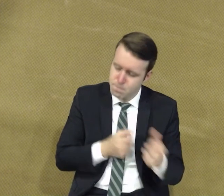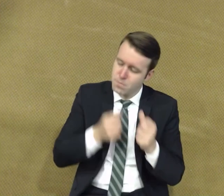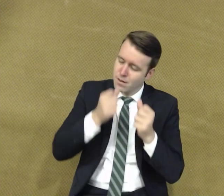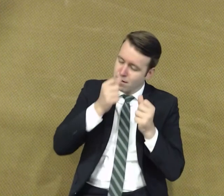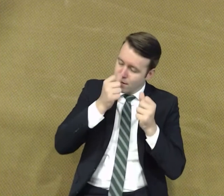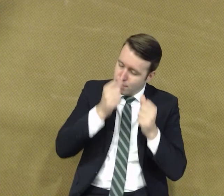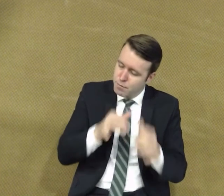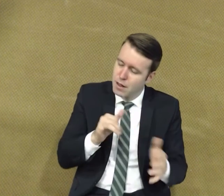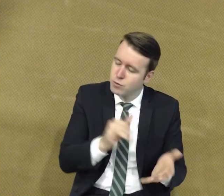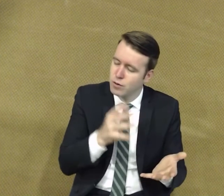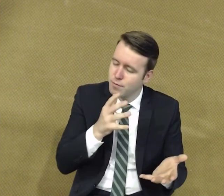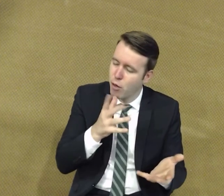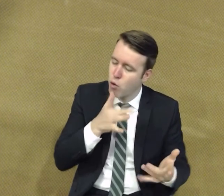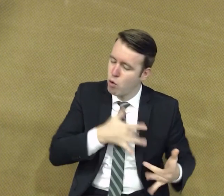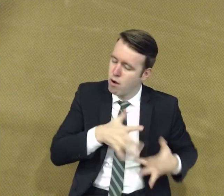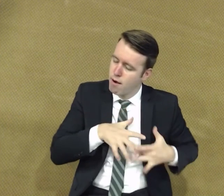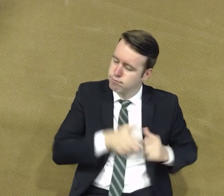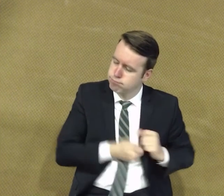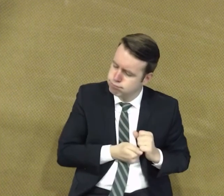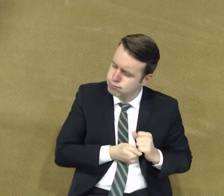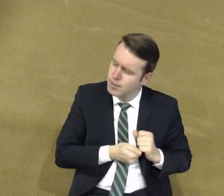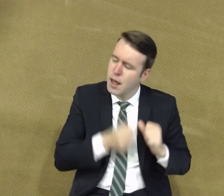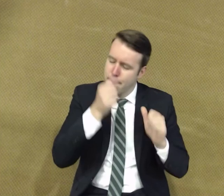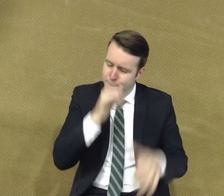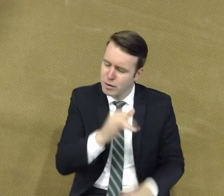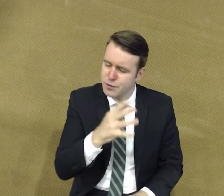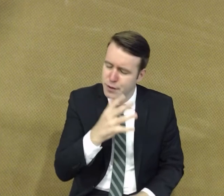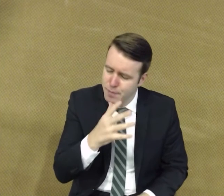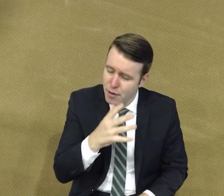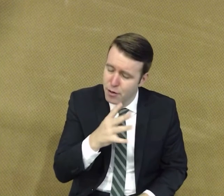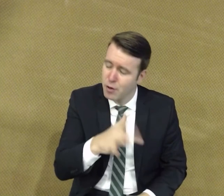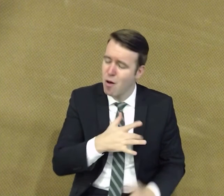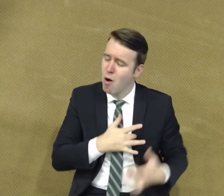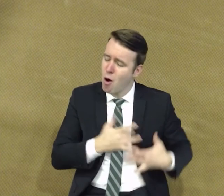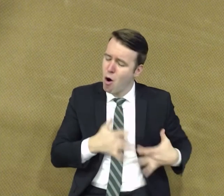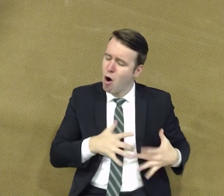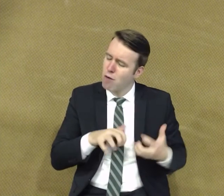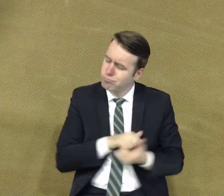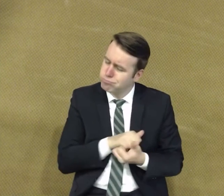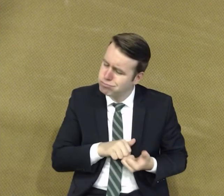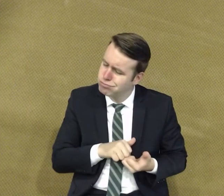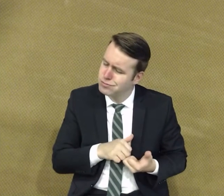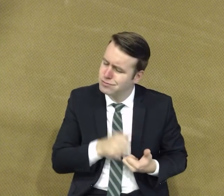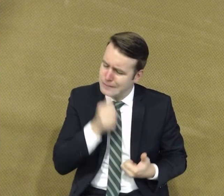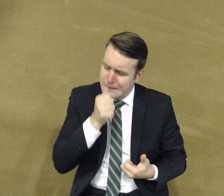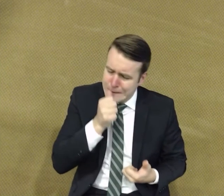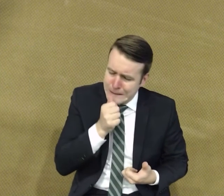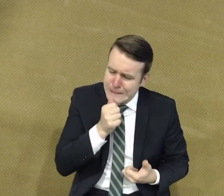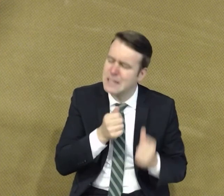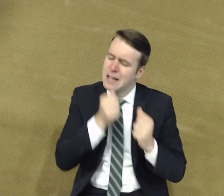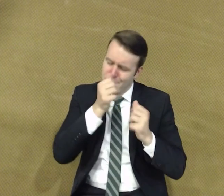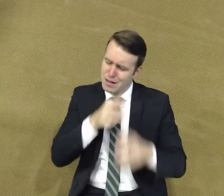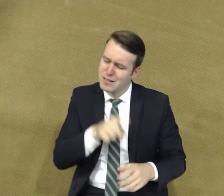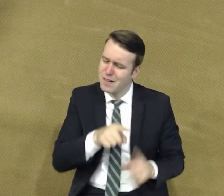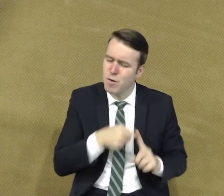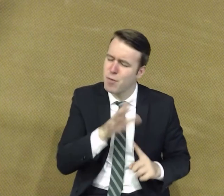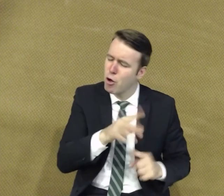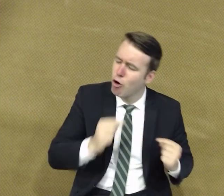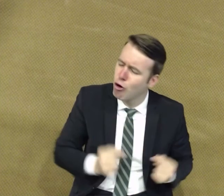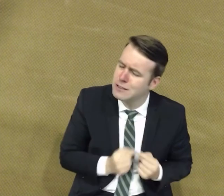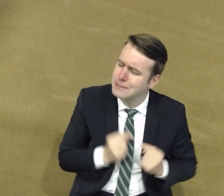Bless those mothers today who are broken and have broken places in their hearts from